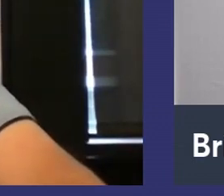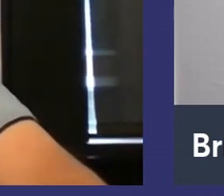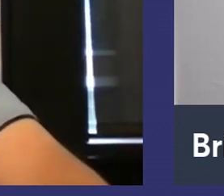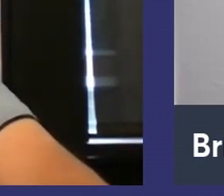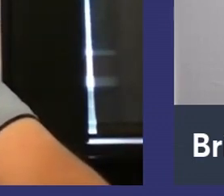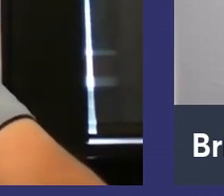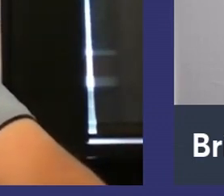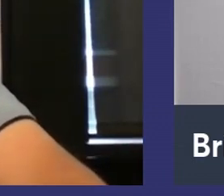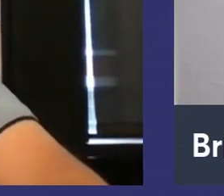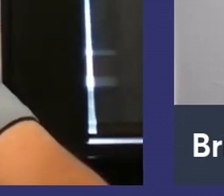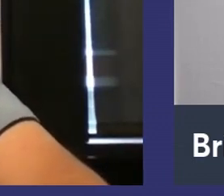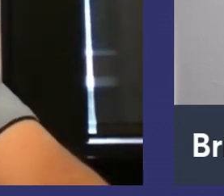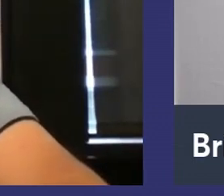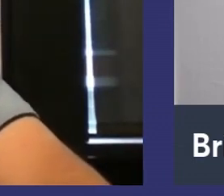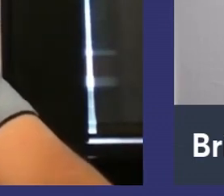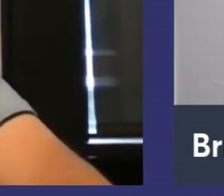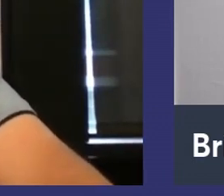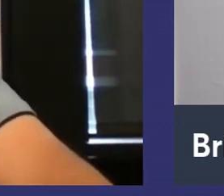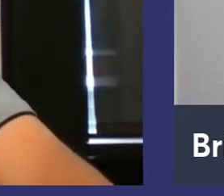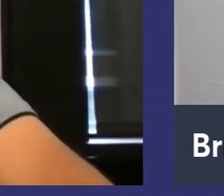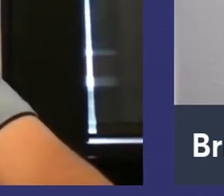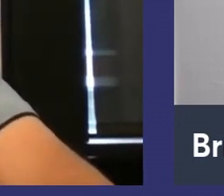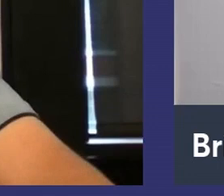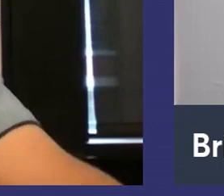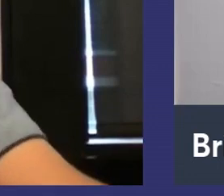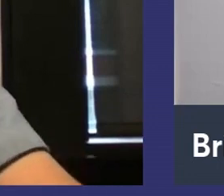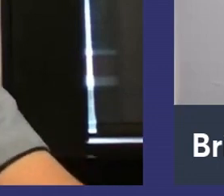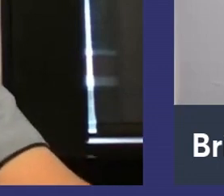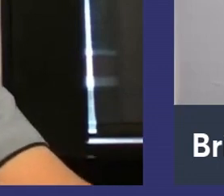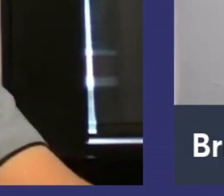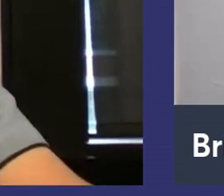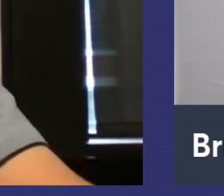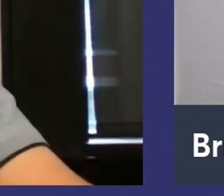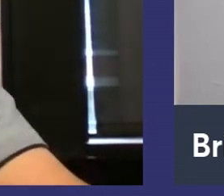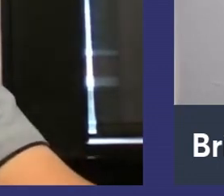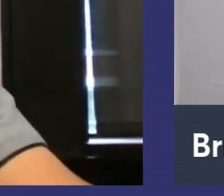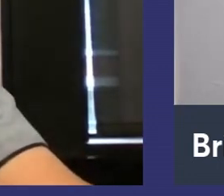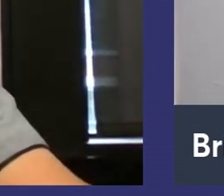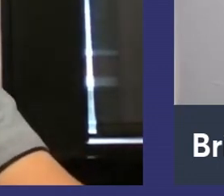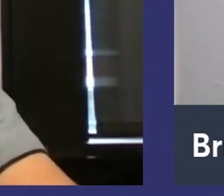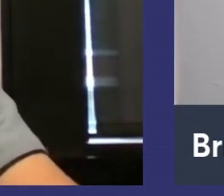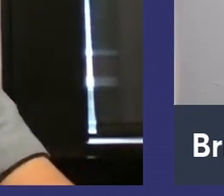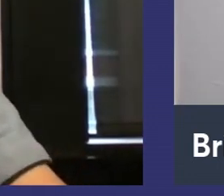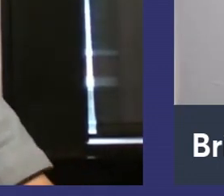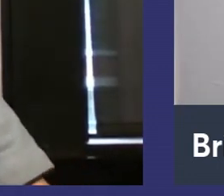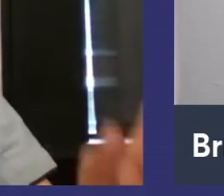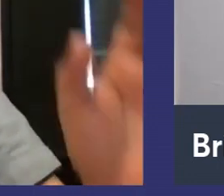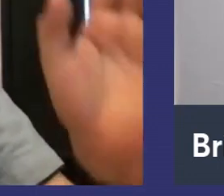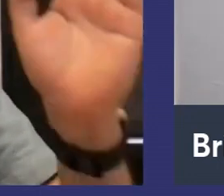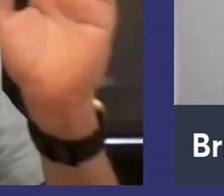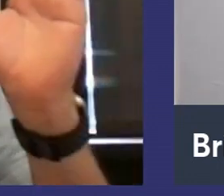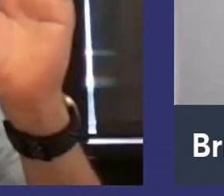that we charge. And regardless of how many requests, that's great, right? So you can have